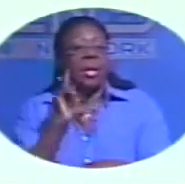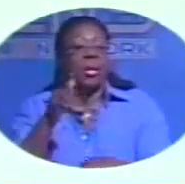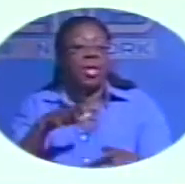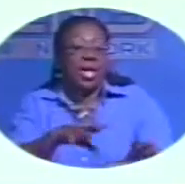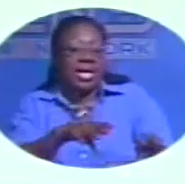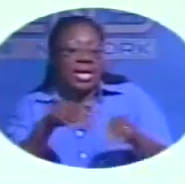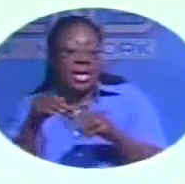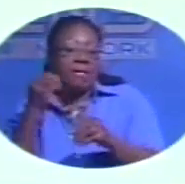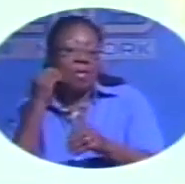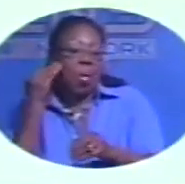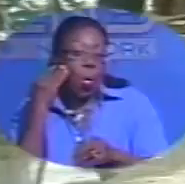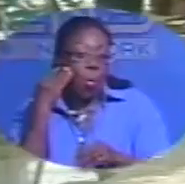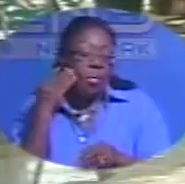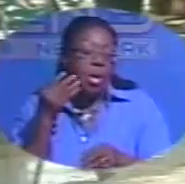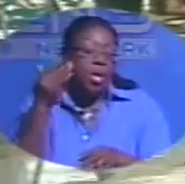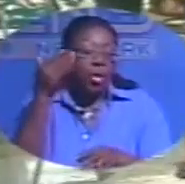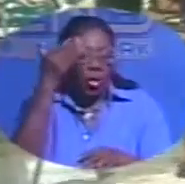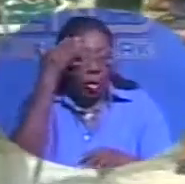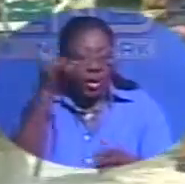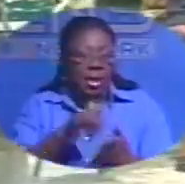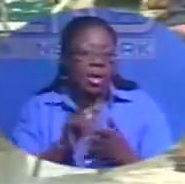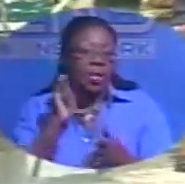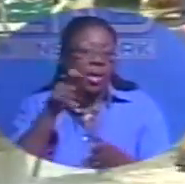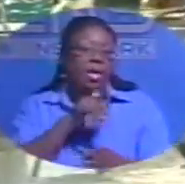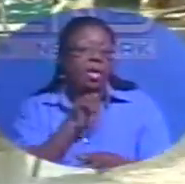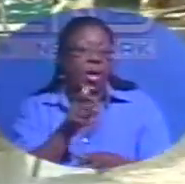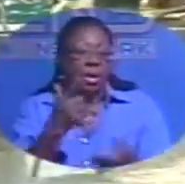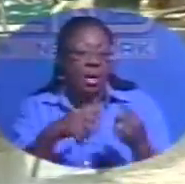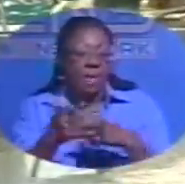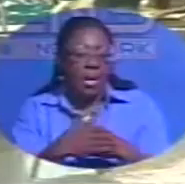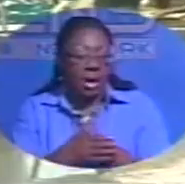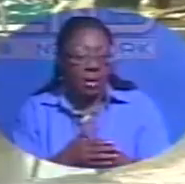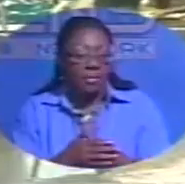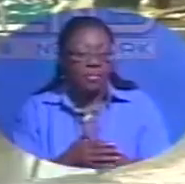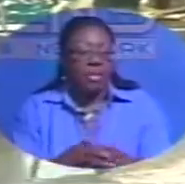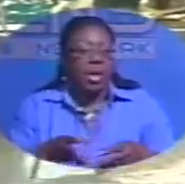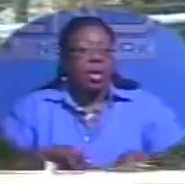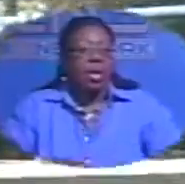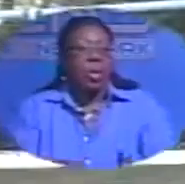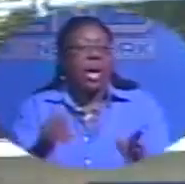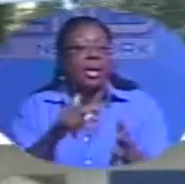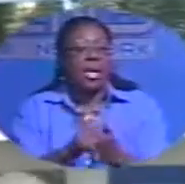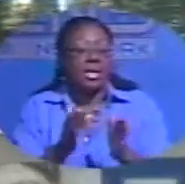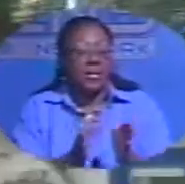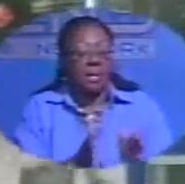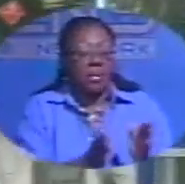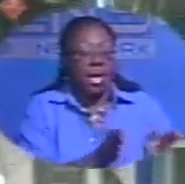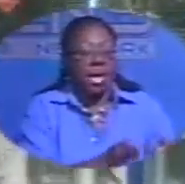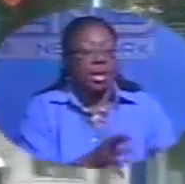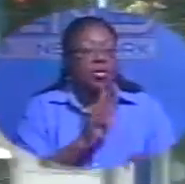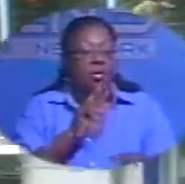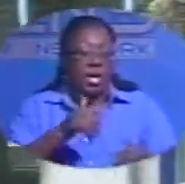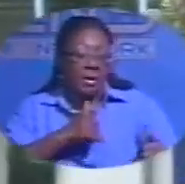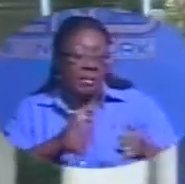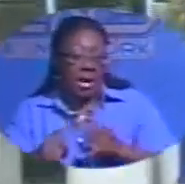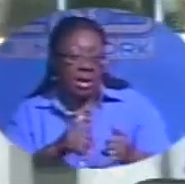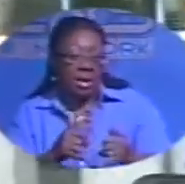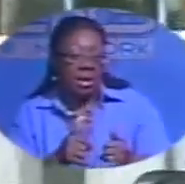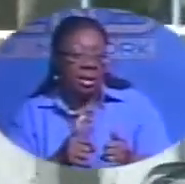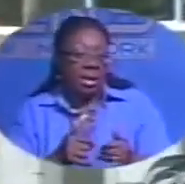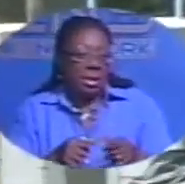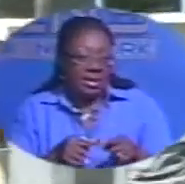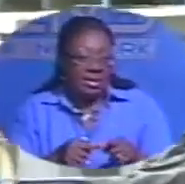home knowing that they may not come back. Now, while that's being planned, it appears the real battle is closer to home than anyone